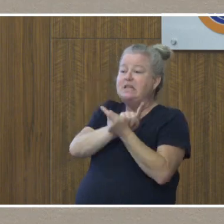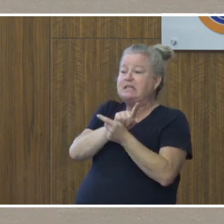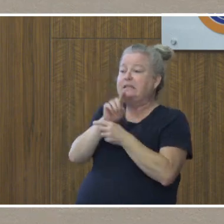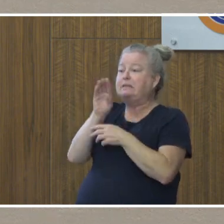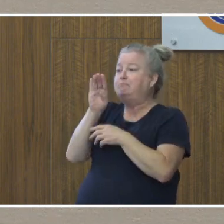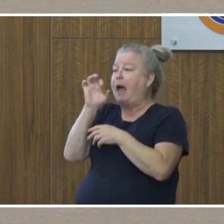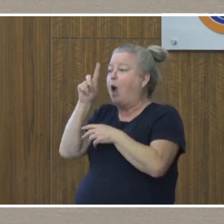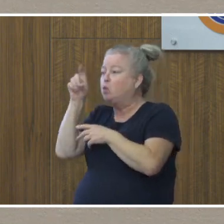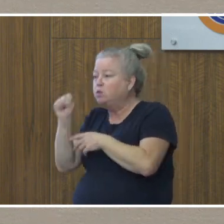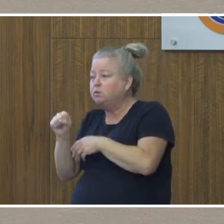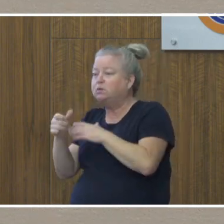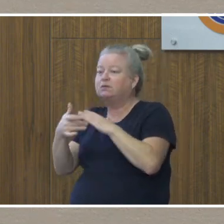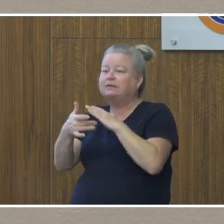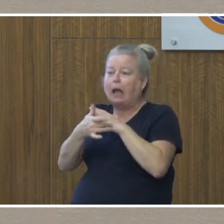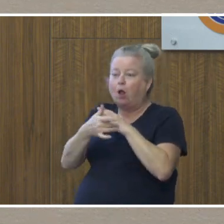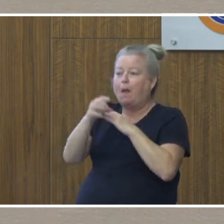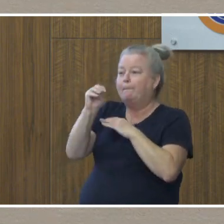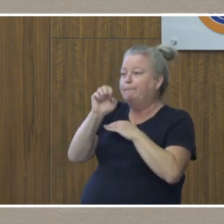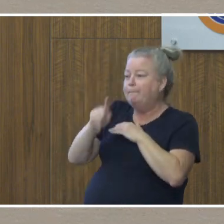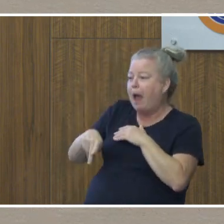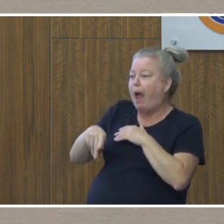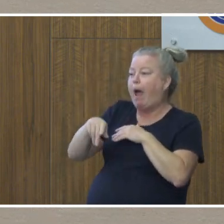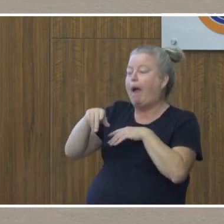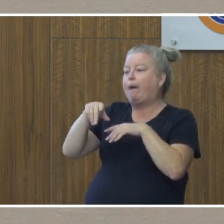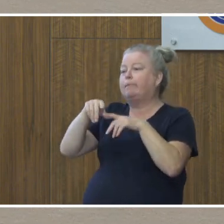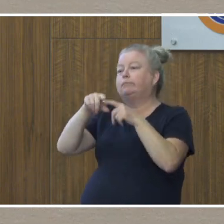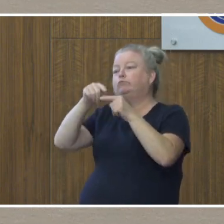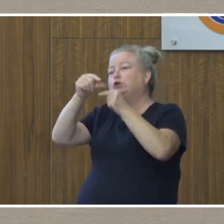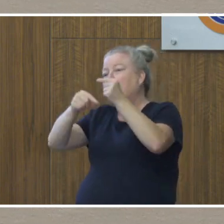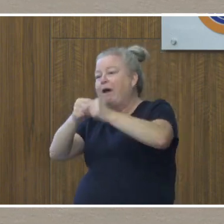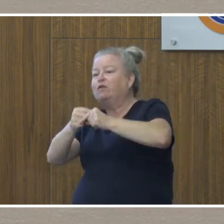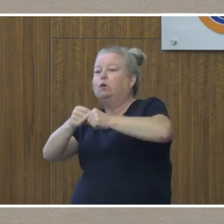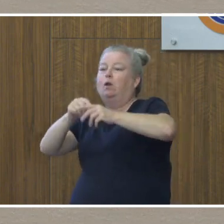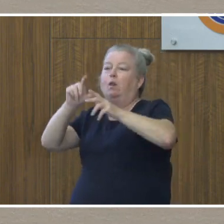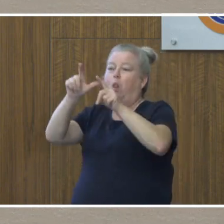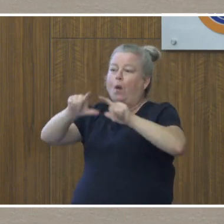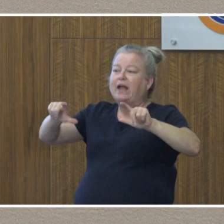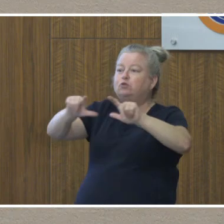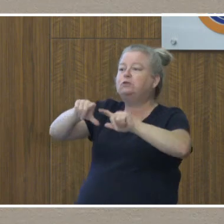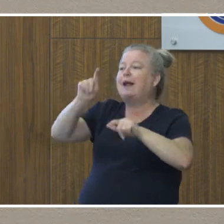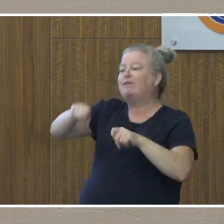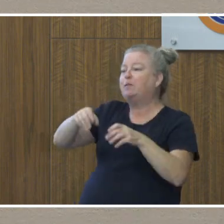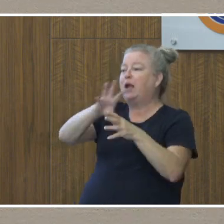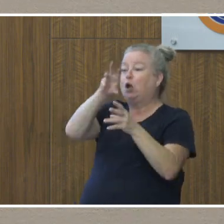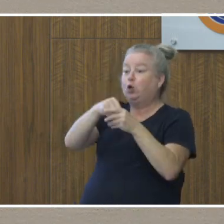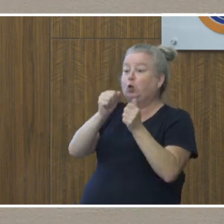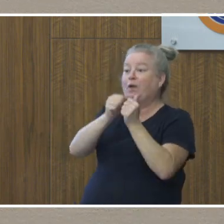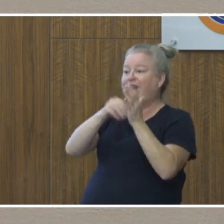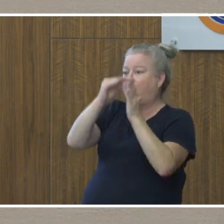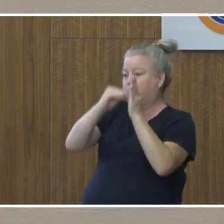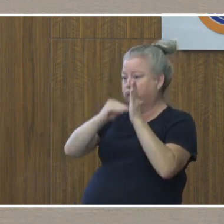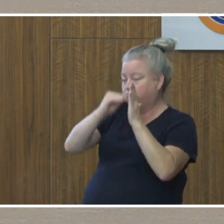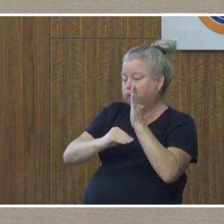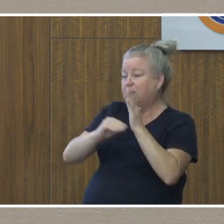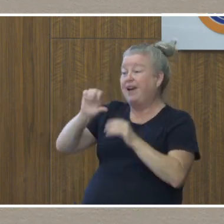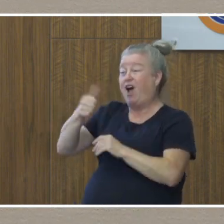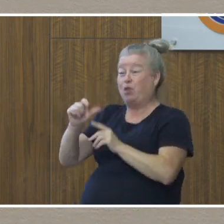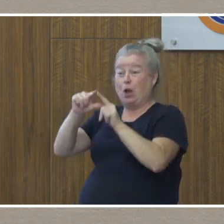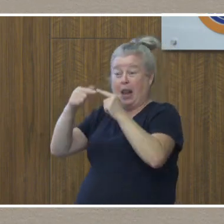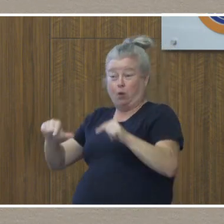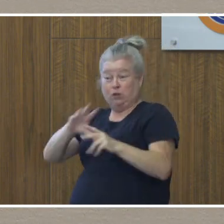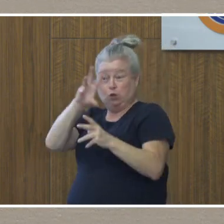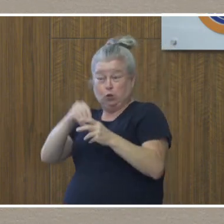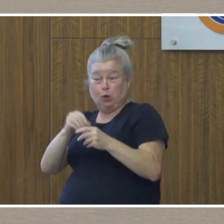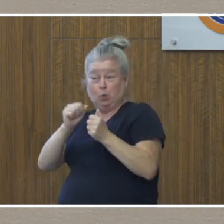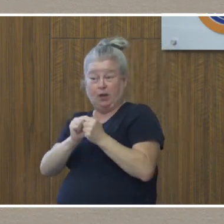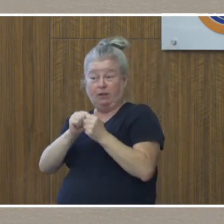the technical map geographical locations that have to be included in the ordinance, but is there other language that's included